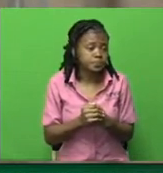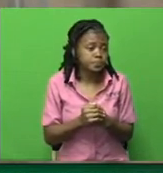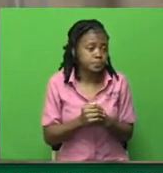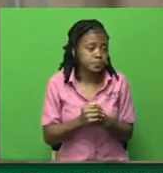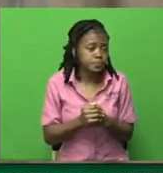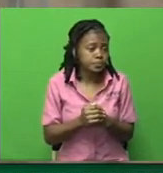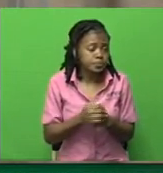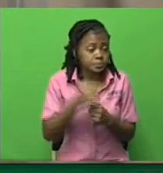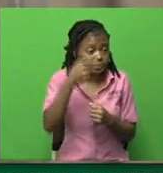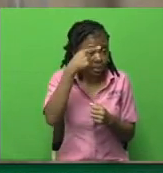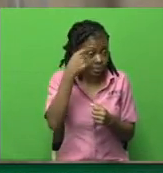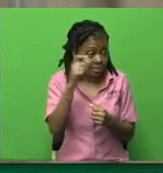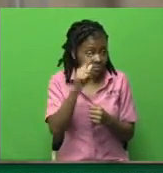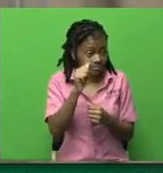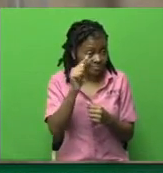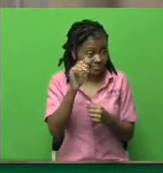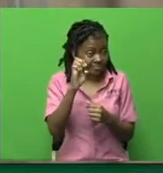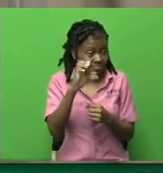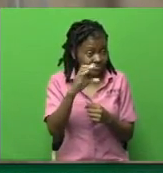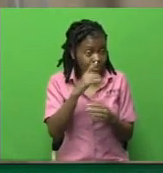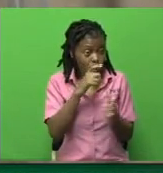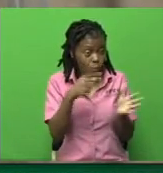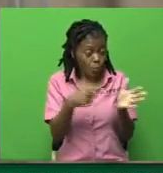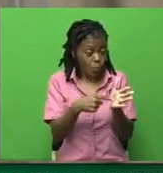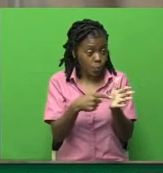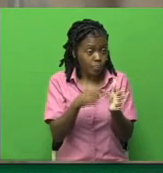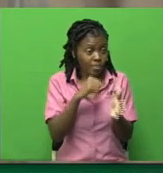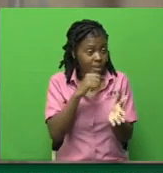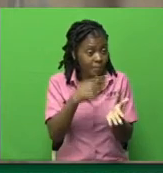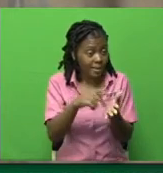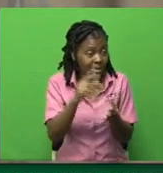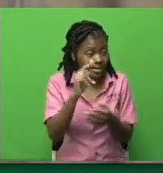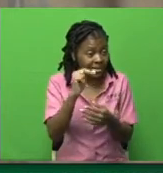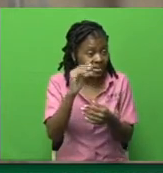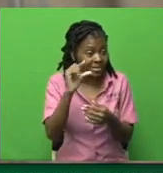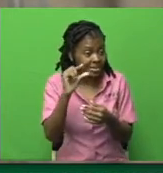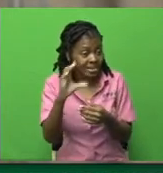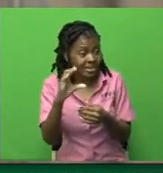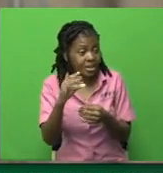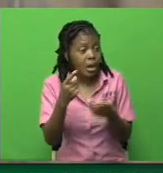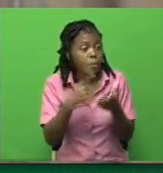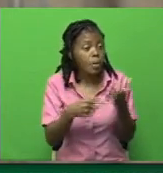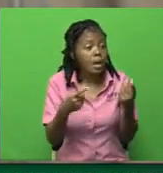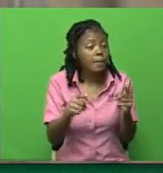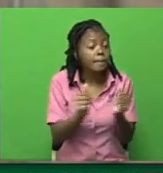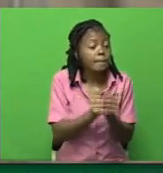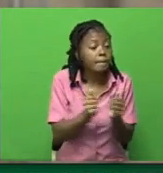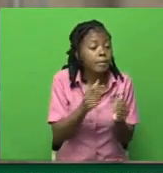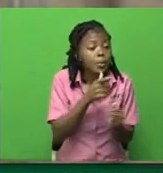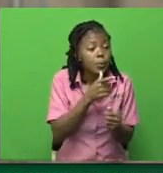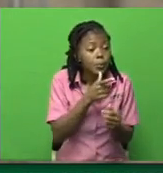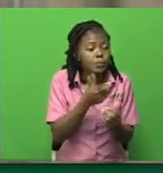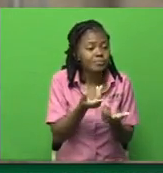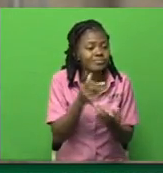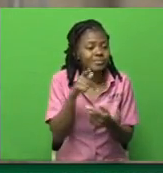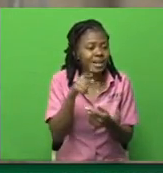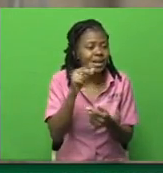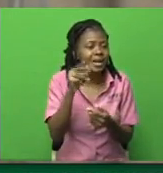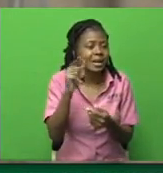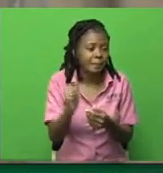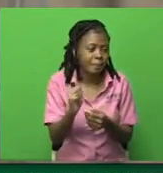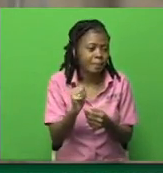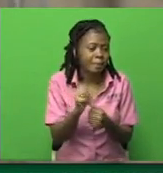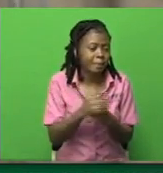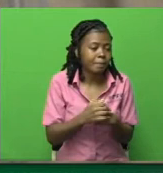is owed from tea and Tech to NGC that occurred under this people's national movement Administration